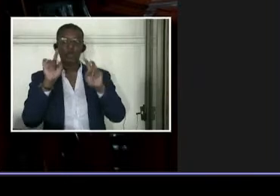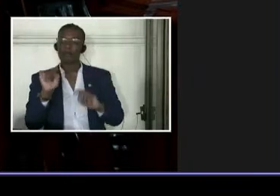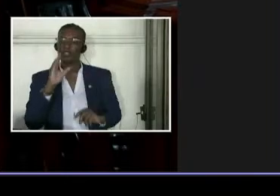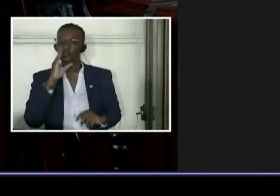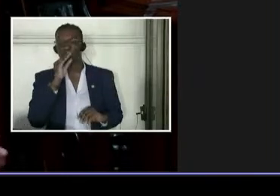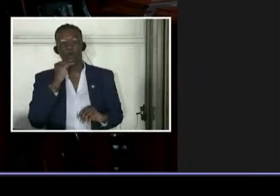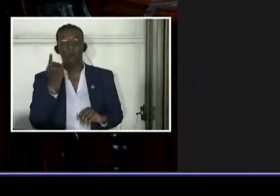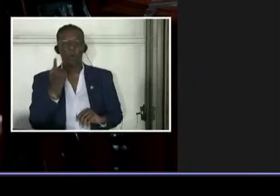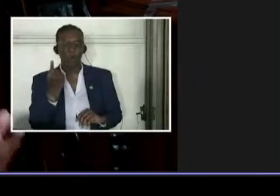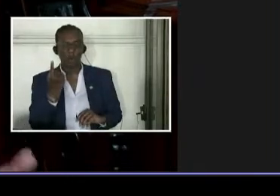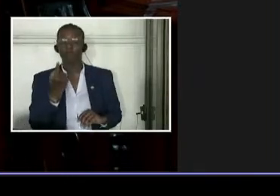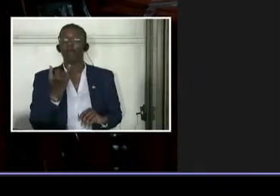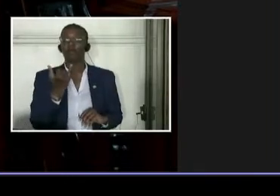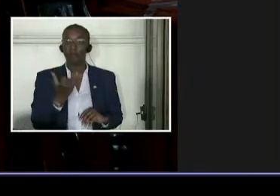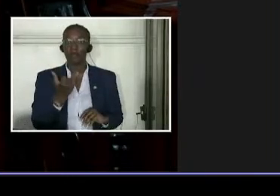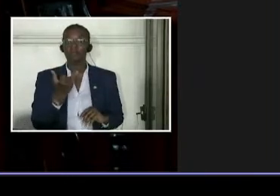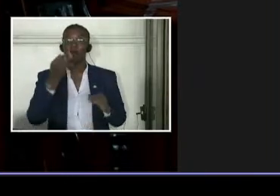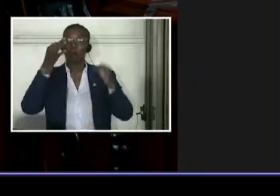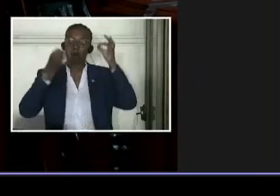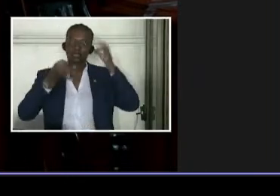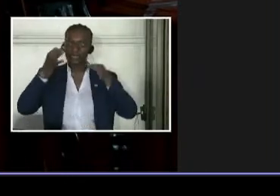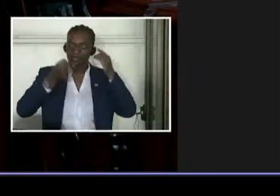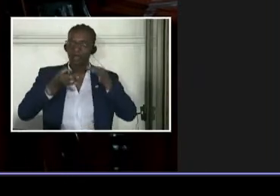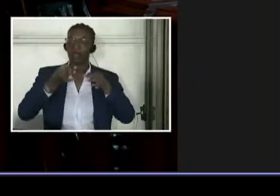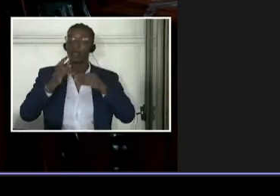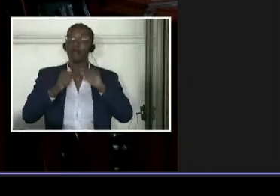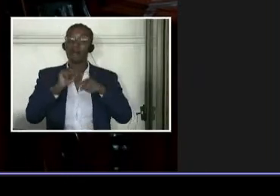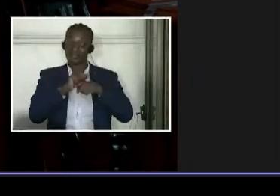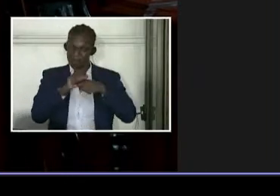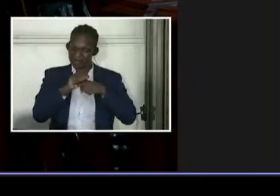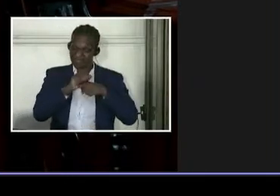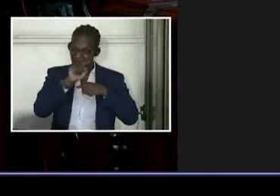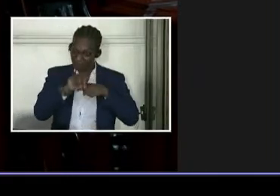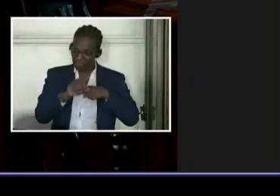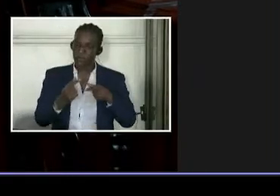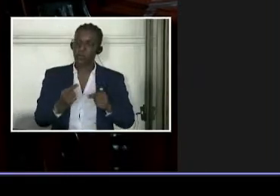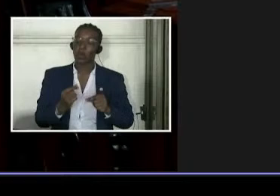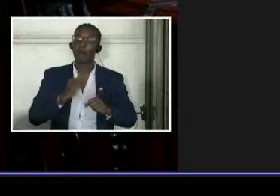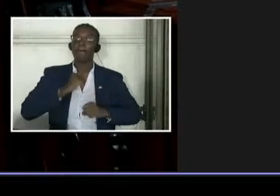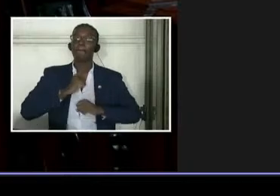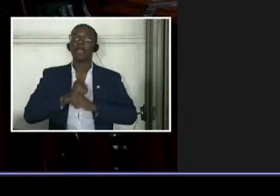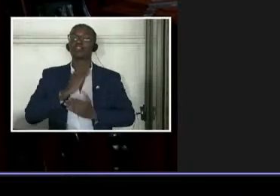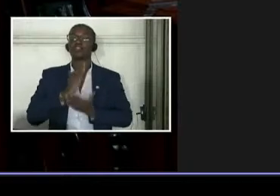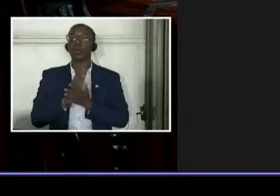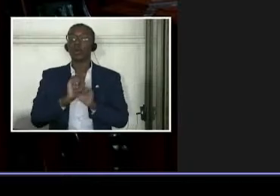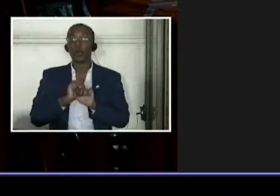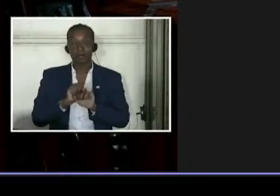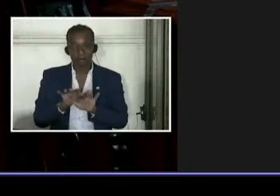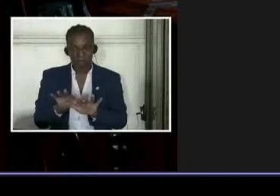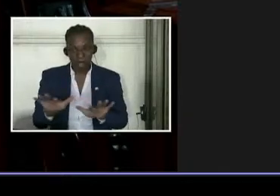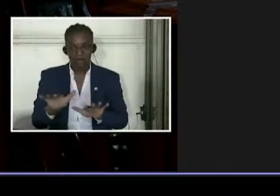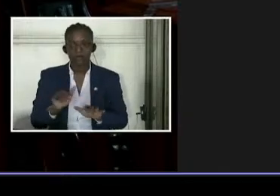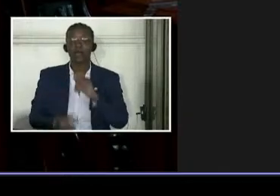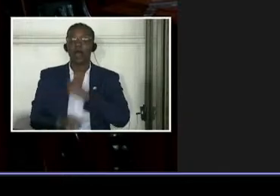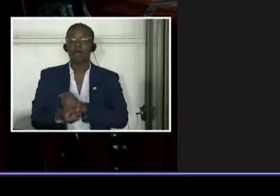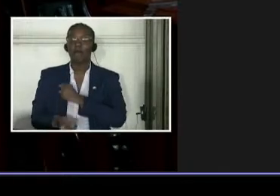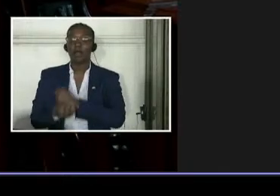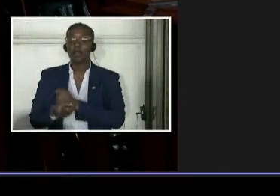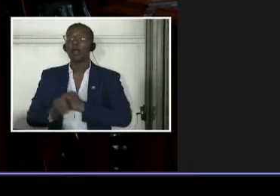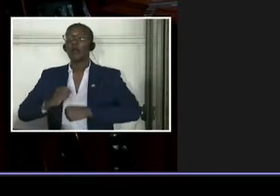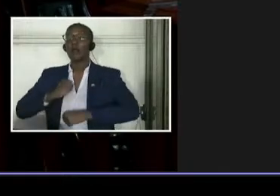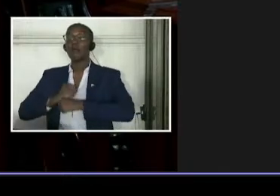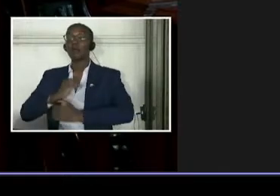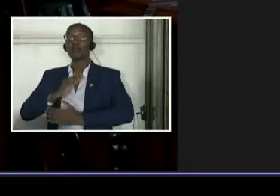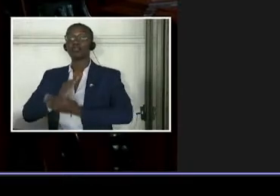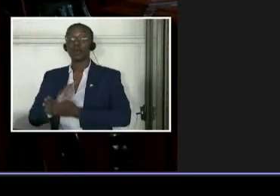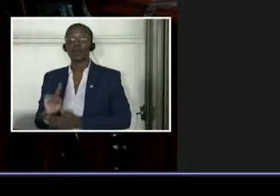fantasize about or that we must politic about, but we must be practical about it and make sure that we implement it. So we're making sure, we've made